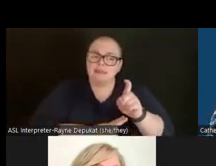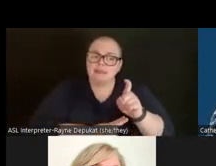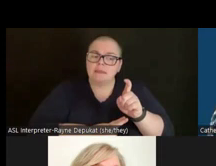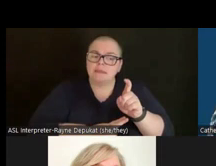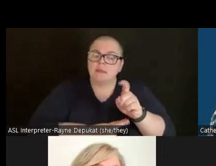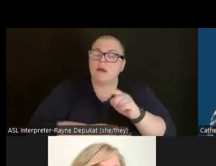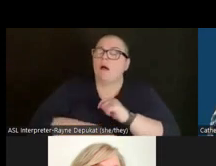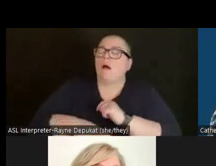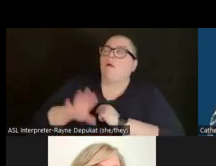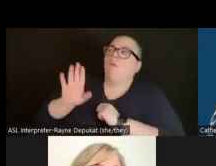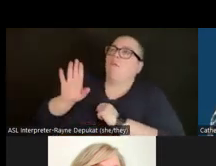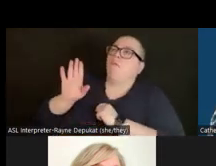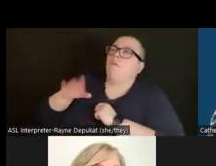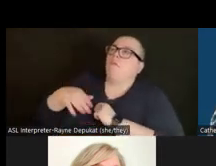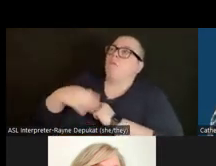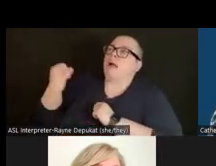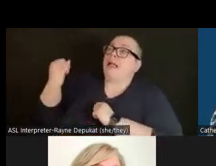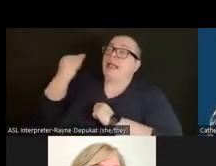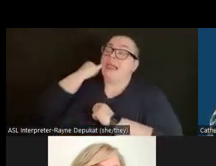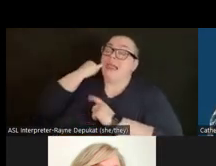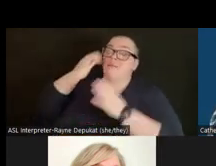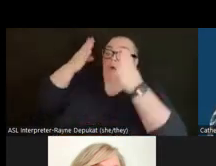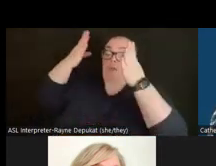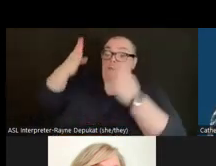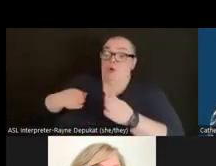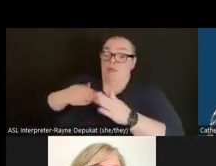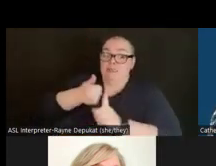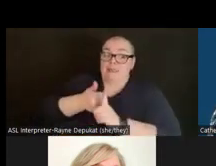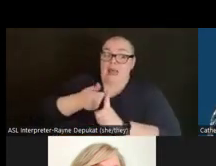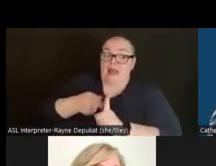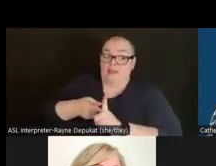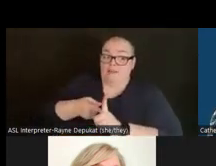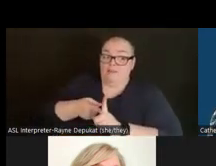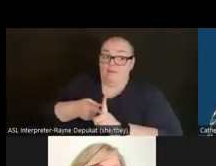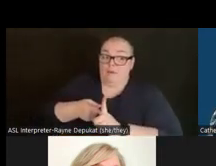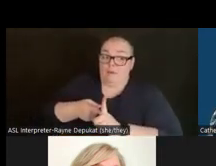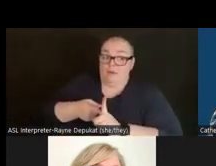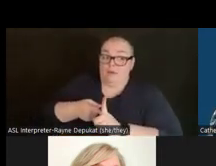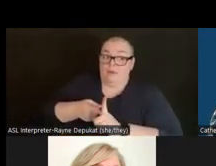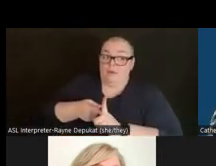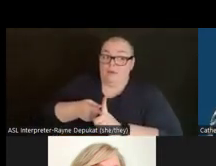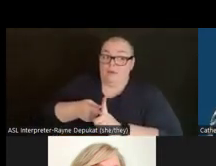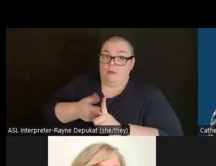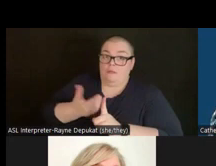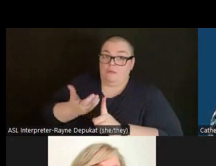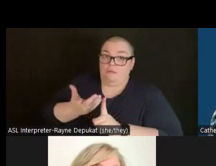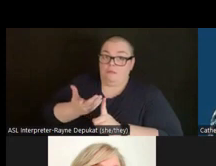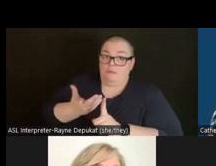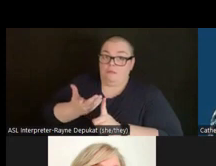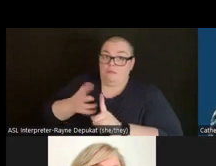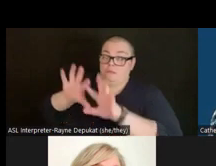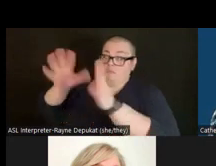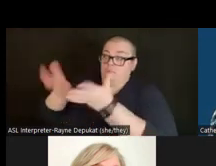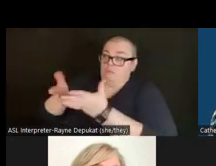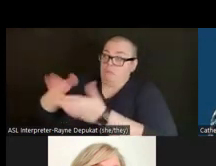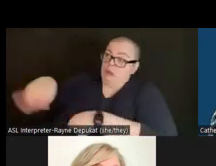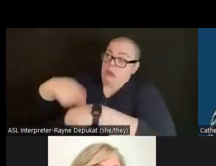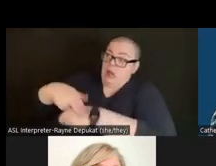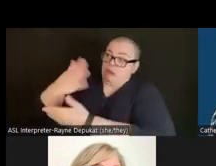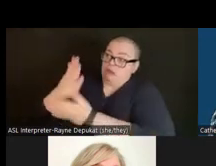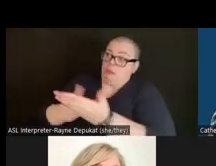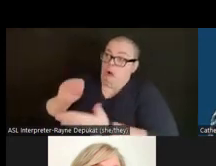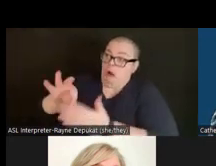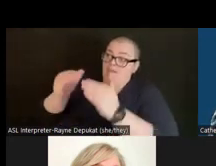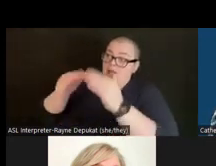If a person is considered a natural part of the household, in